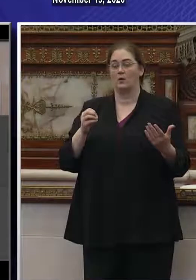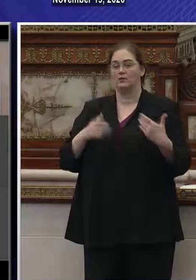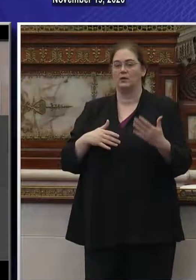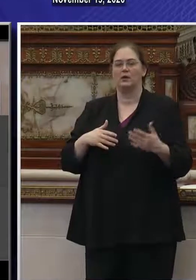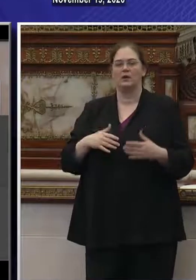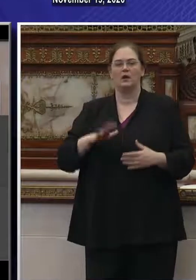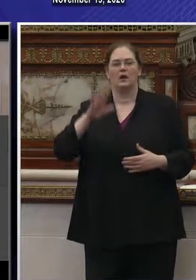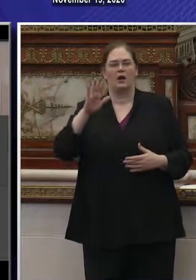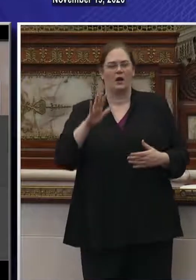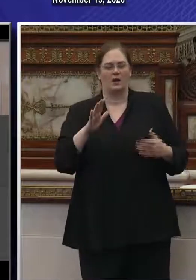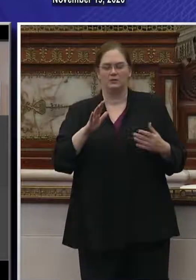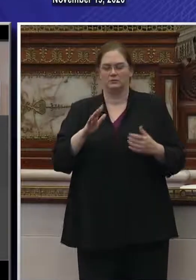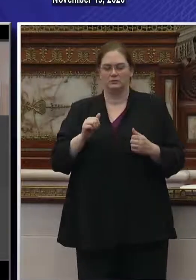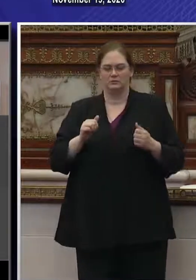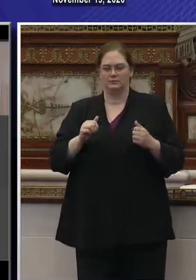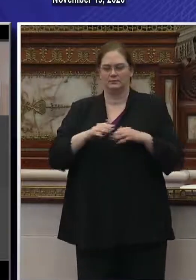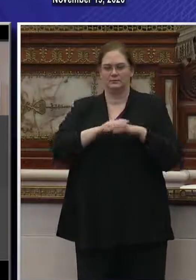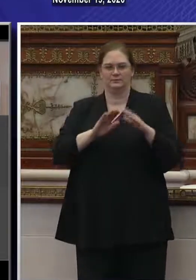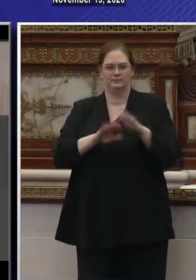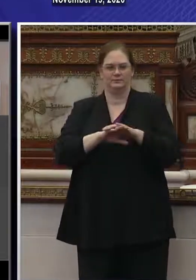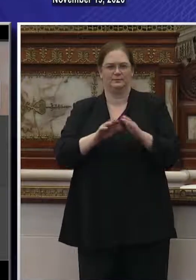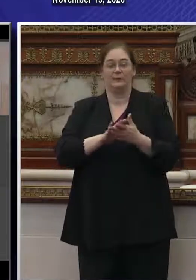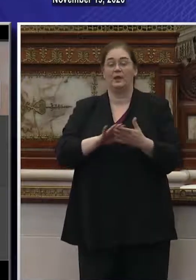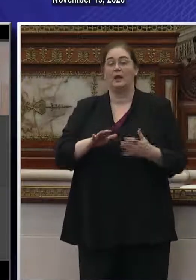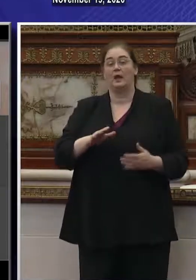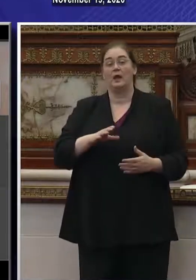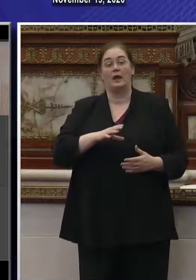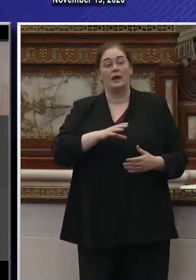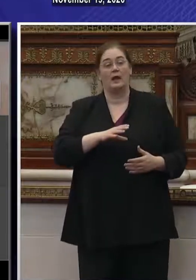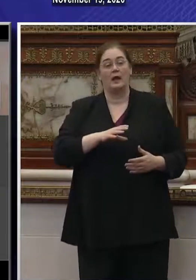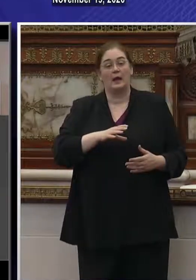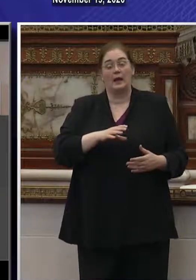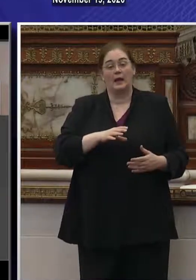sure that, Councilman, if we